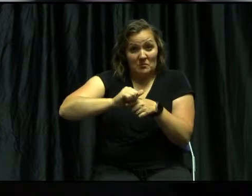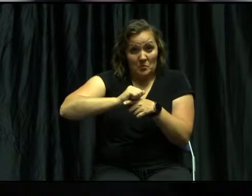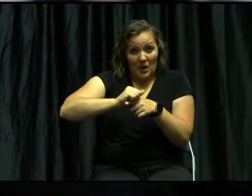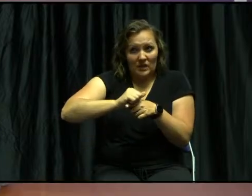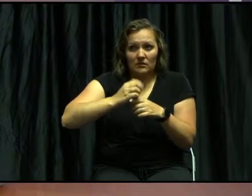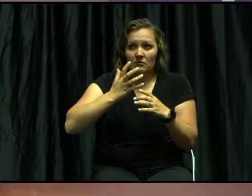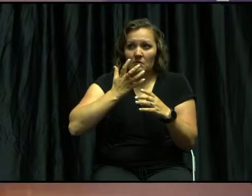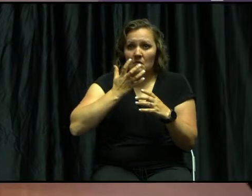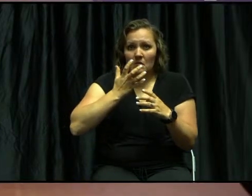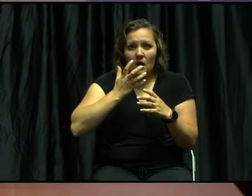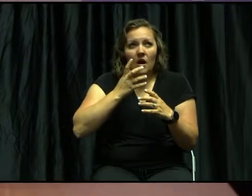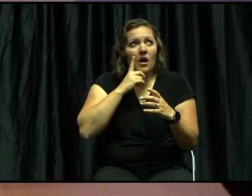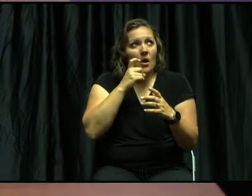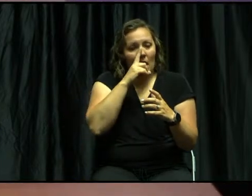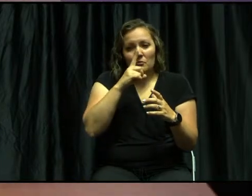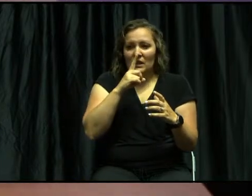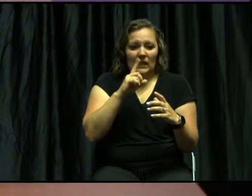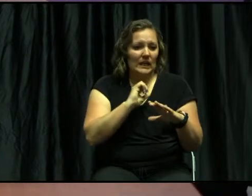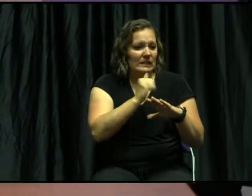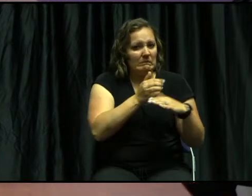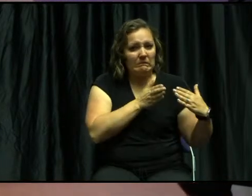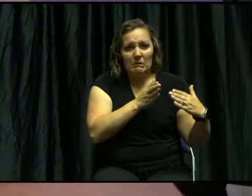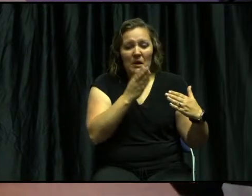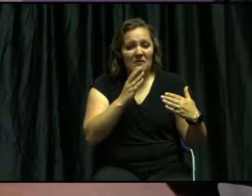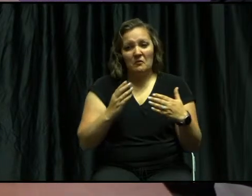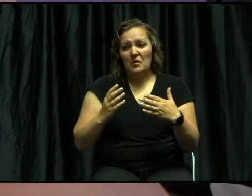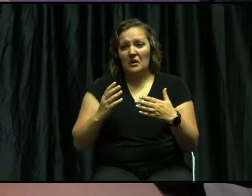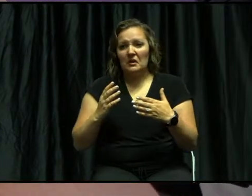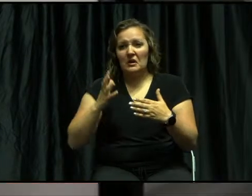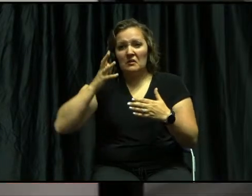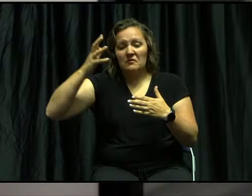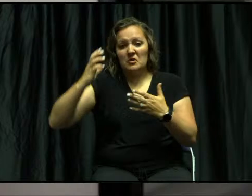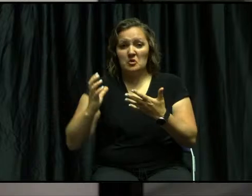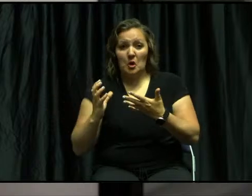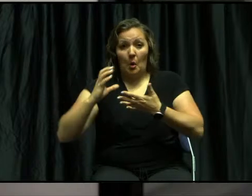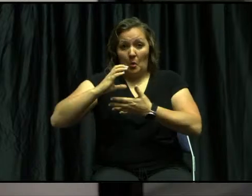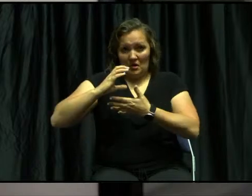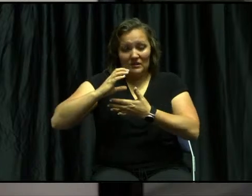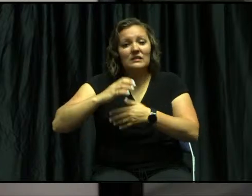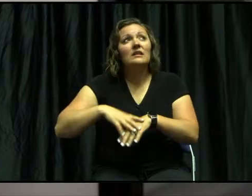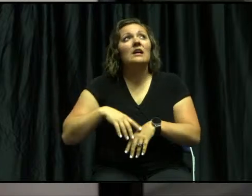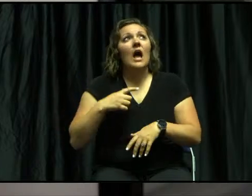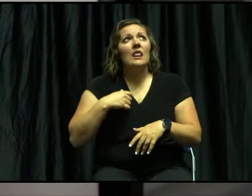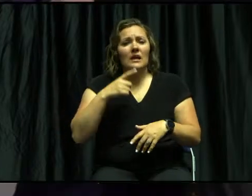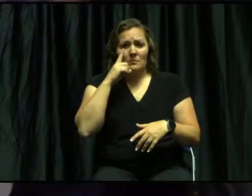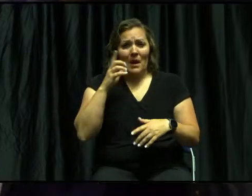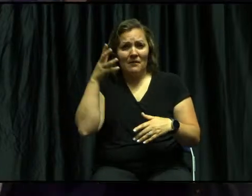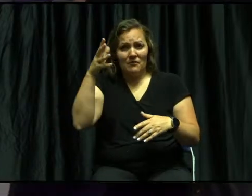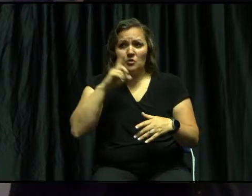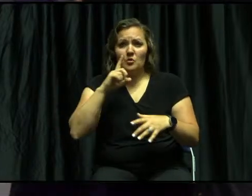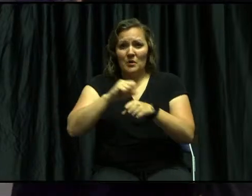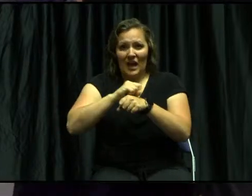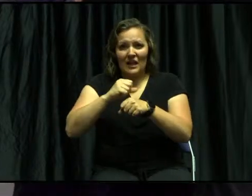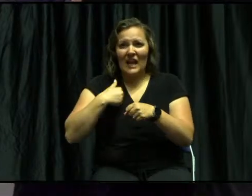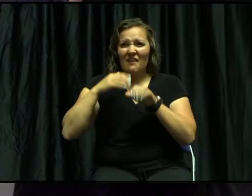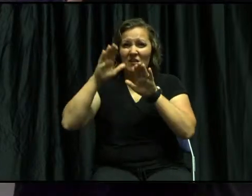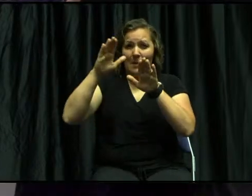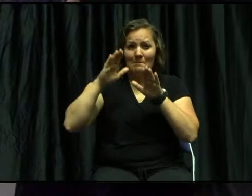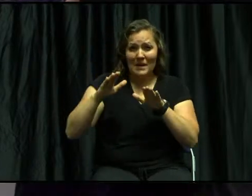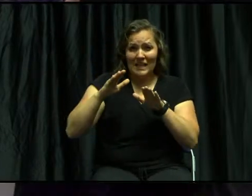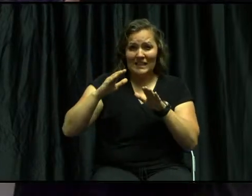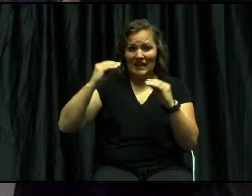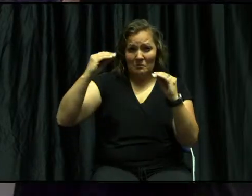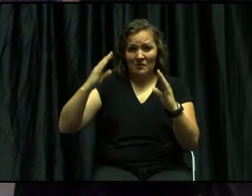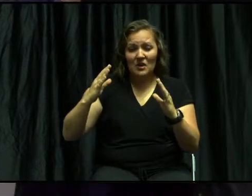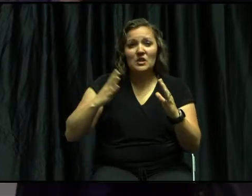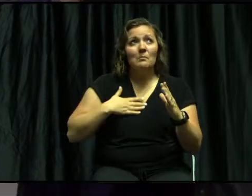the way for the future cohorts. I think to make graduation a reality, it's a combination. We had amazing professors. My family as